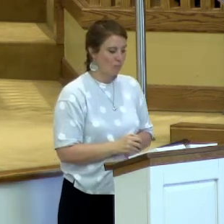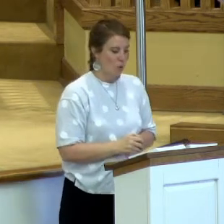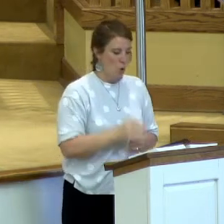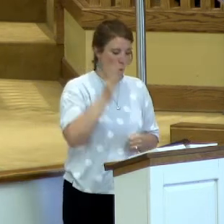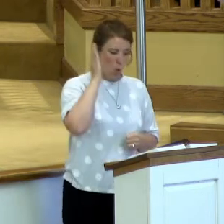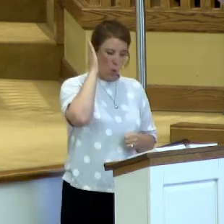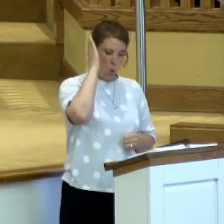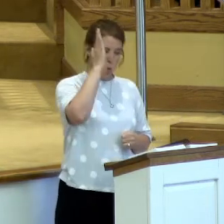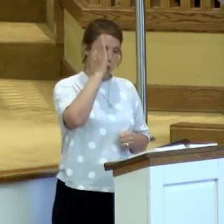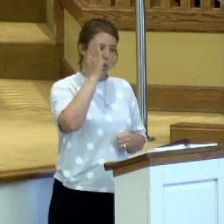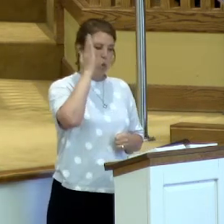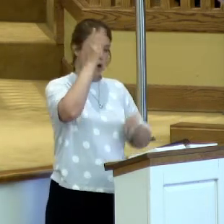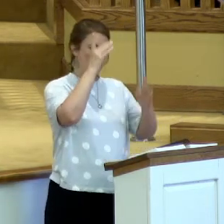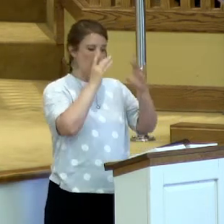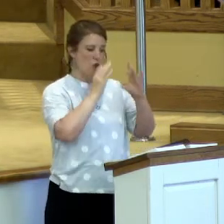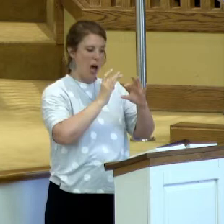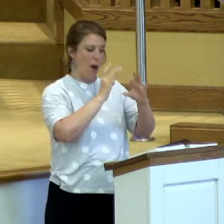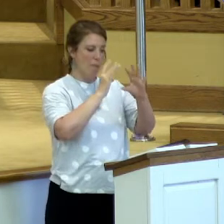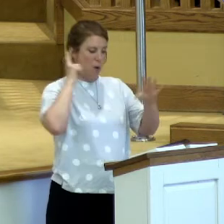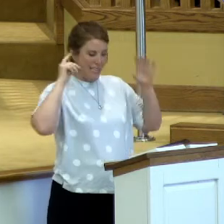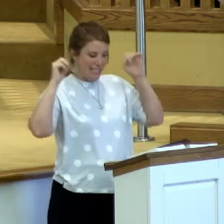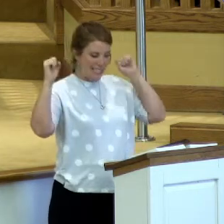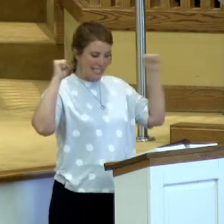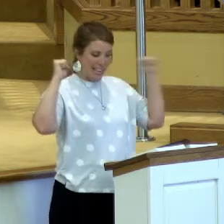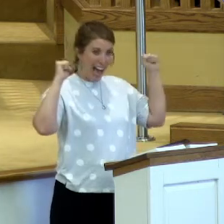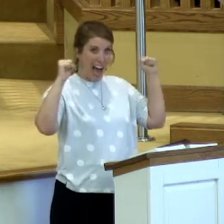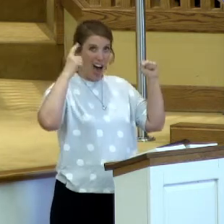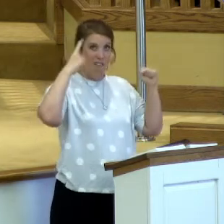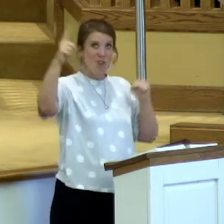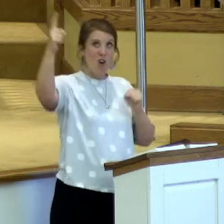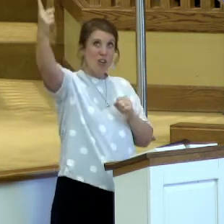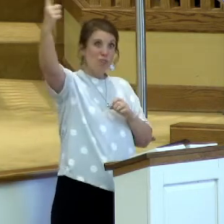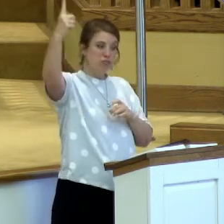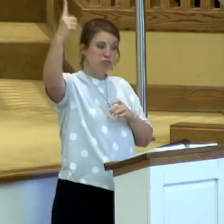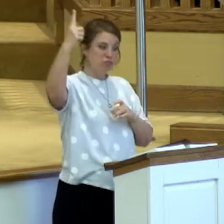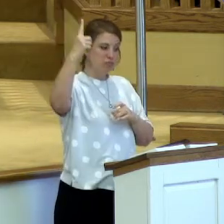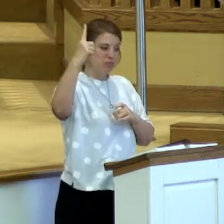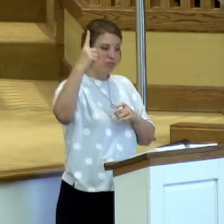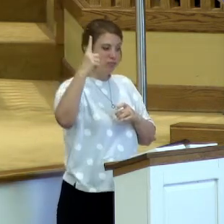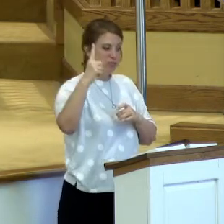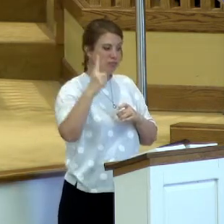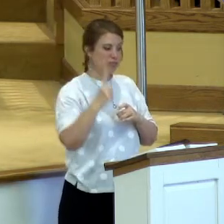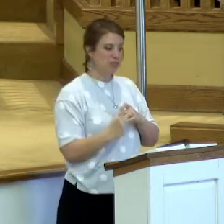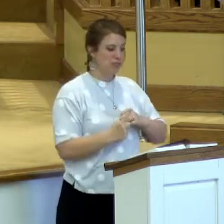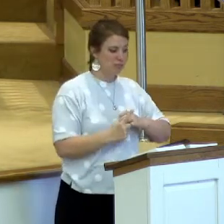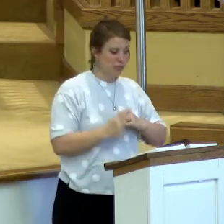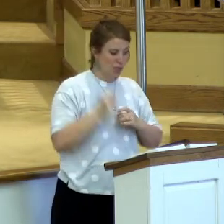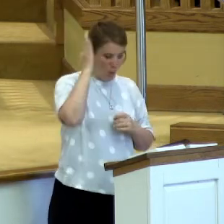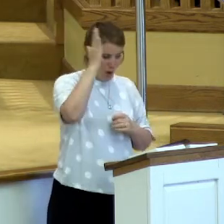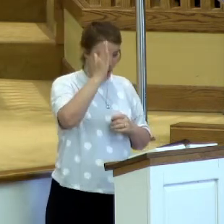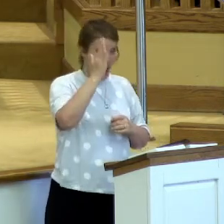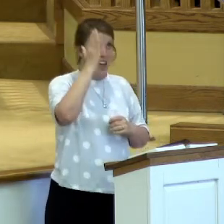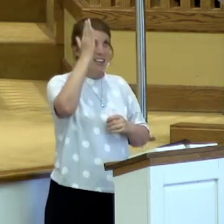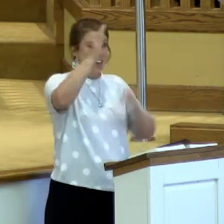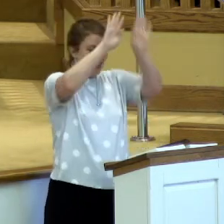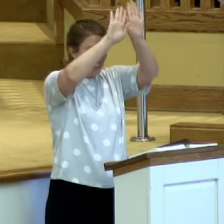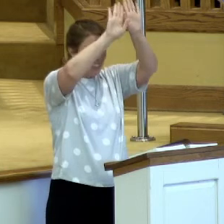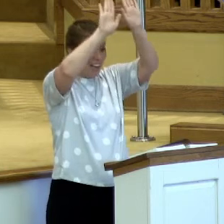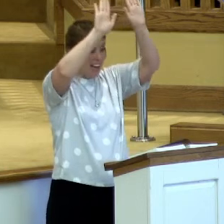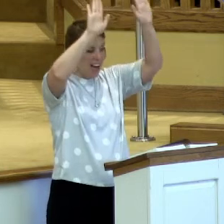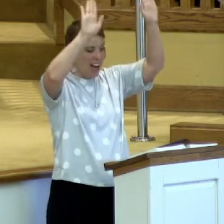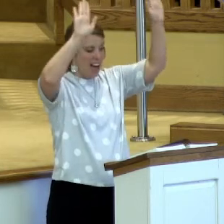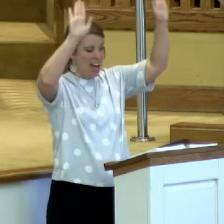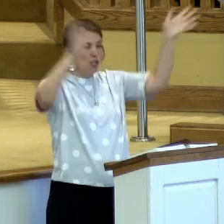day. One day the trumpet will sound for his coming. One day